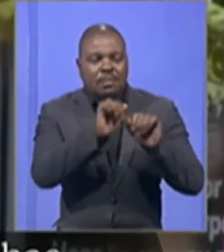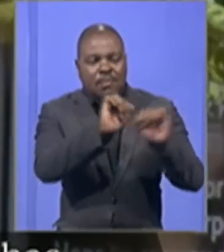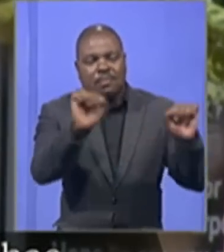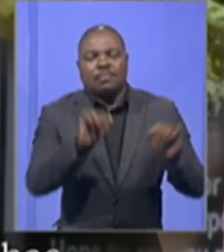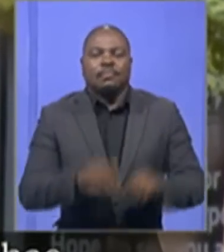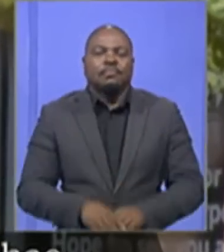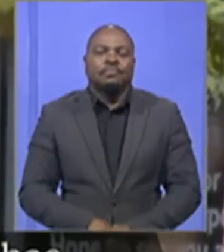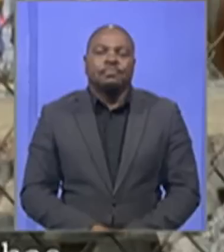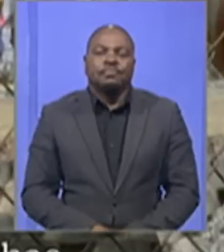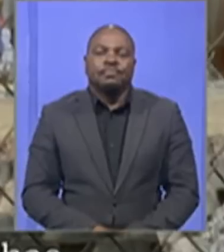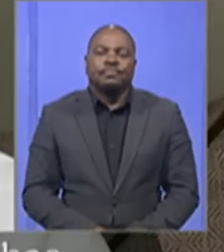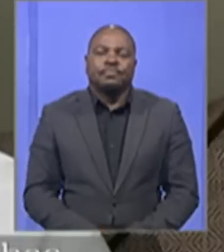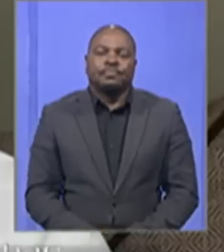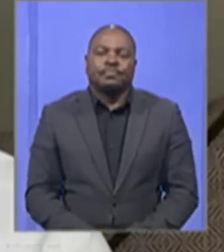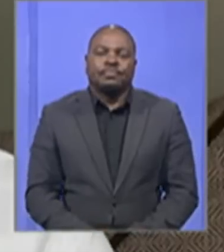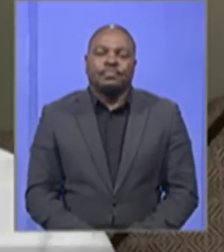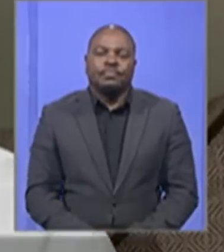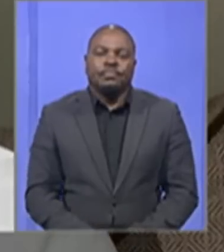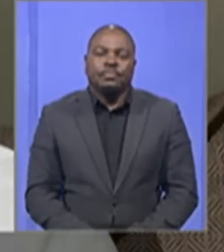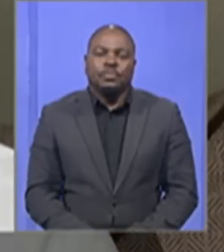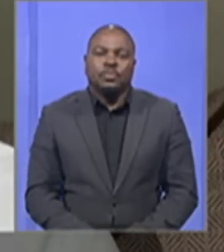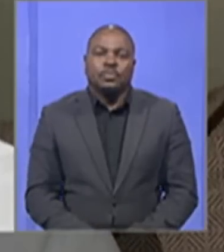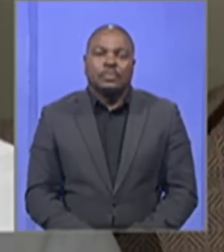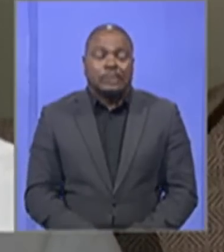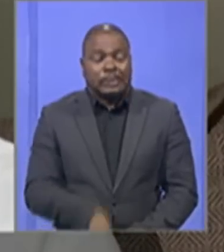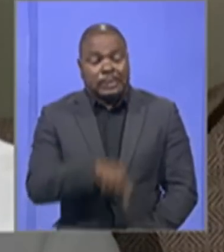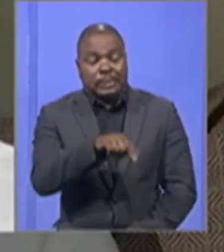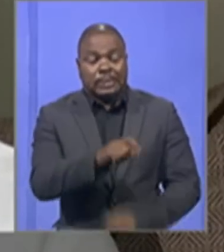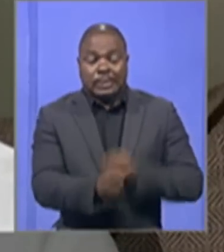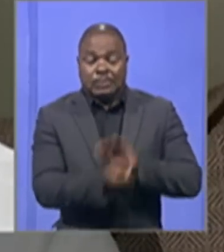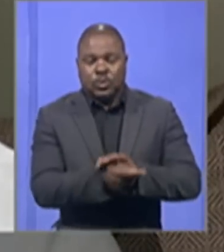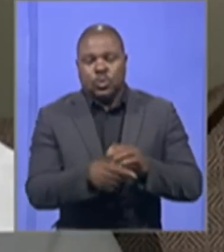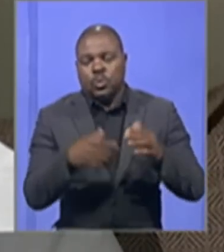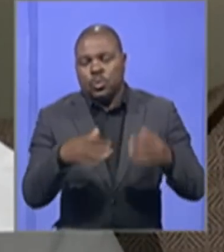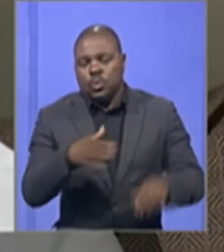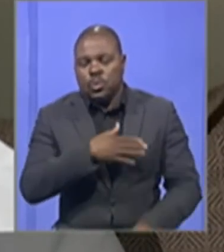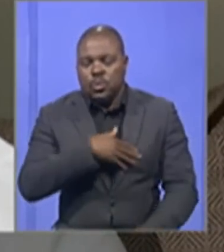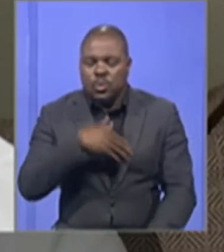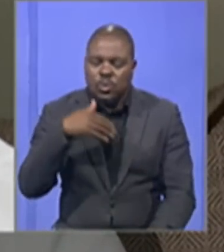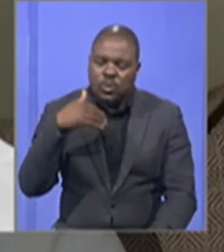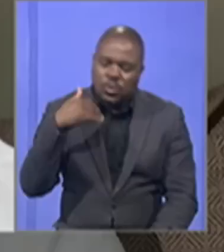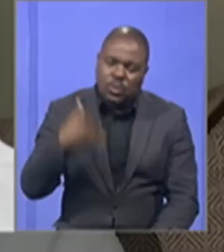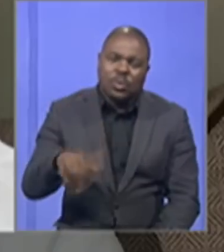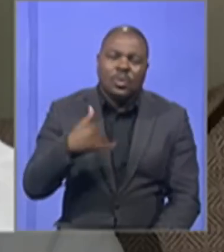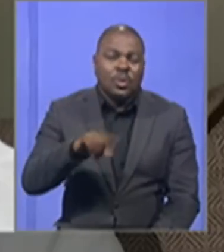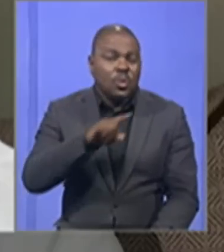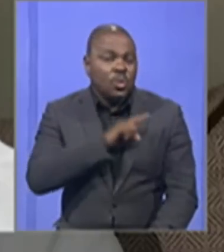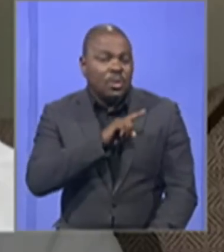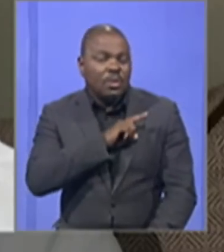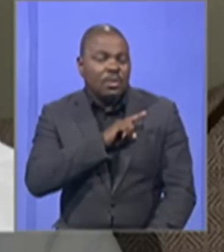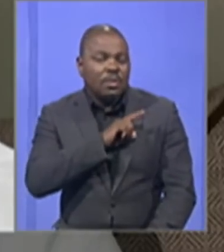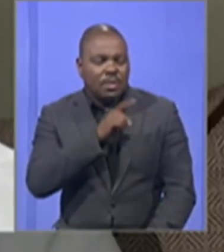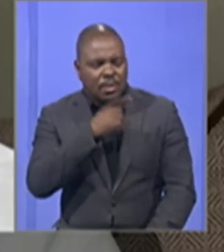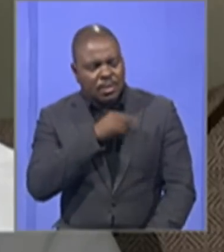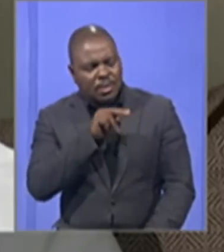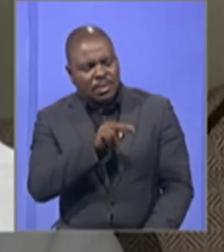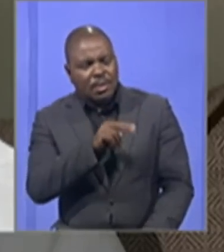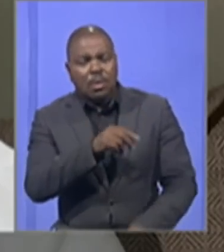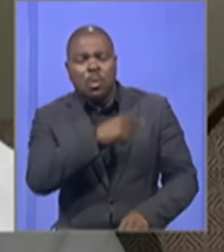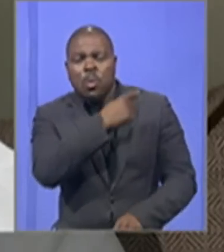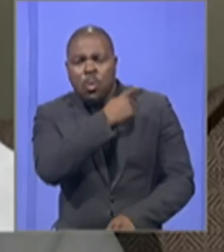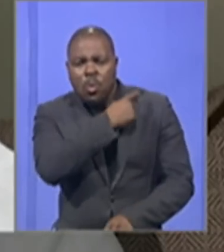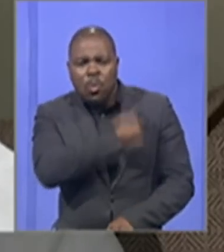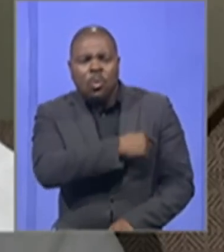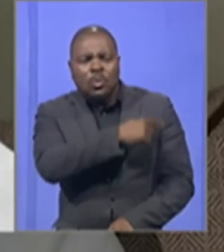hae. Se se diragetseng ke so se se botlhoko thata go bona sepetlele